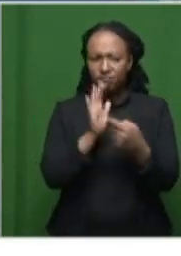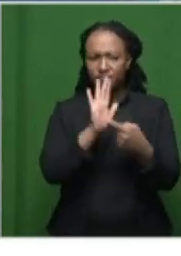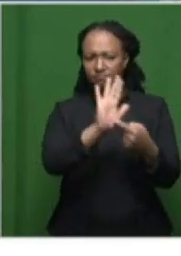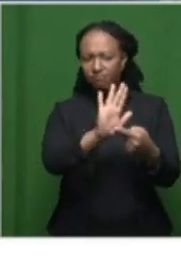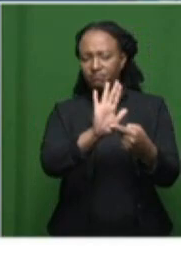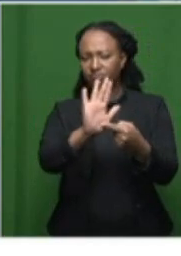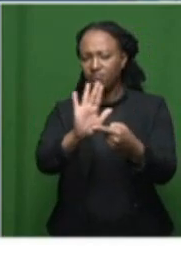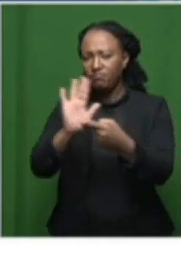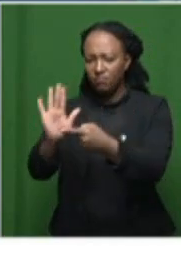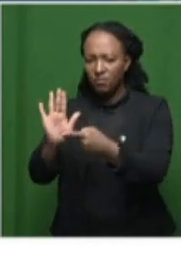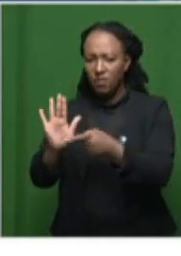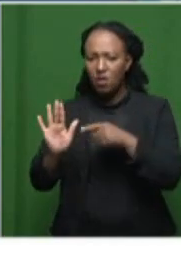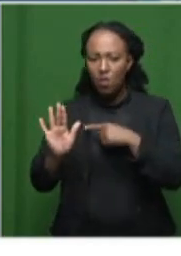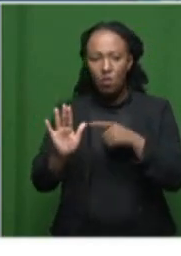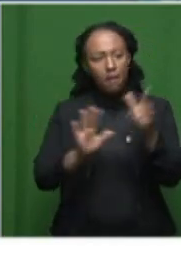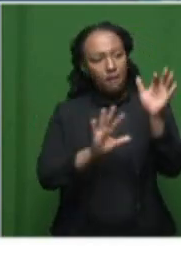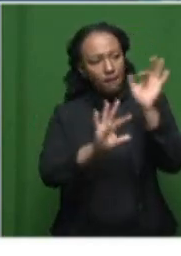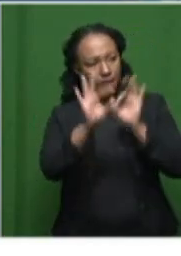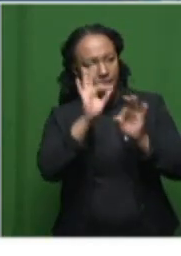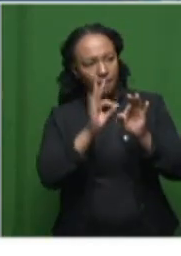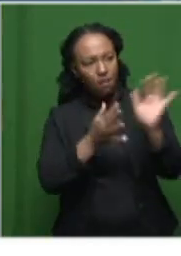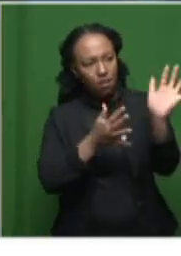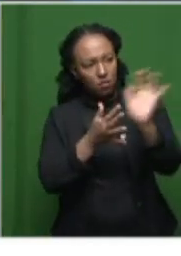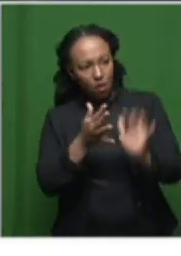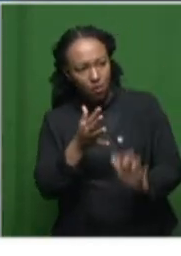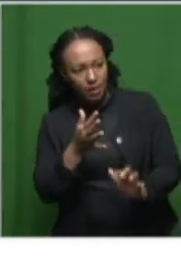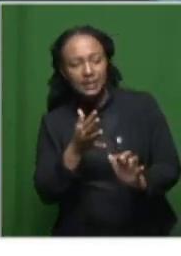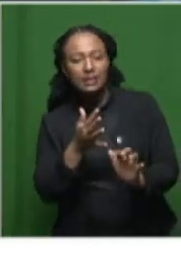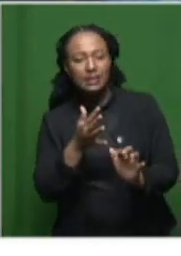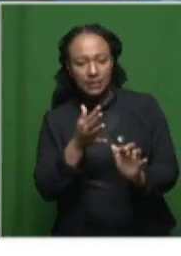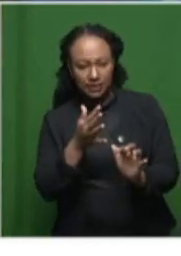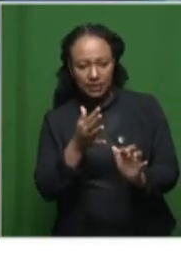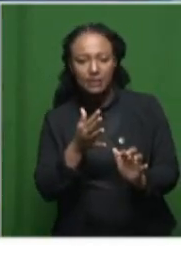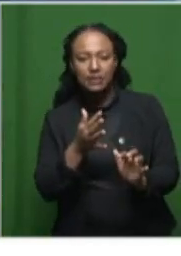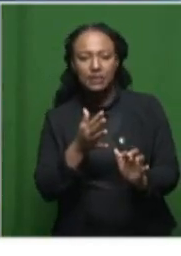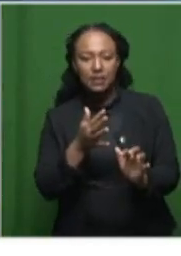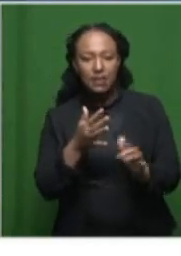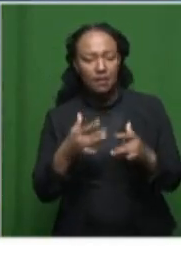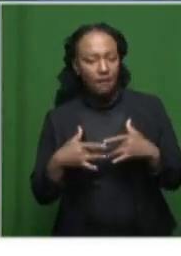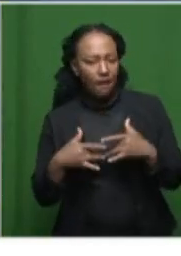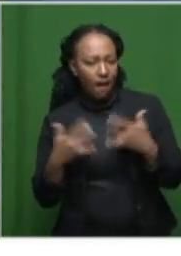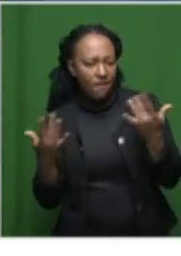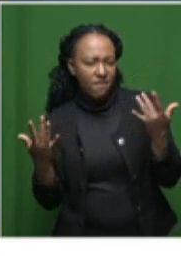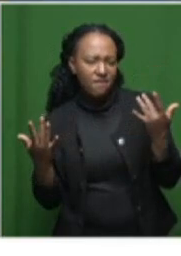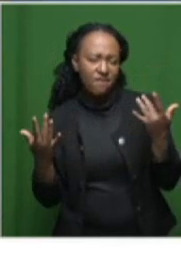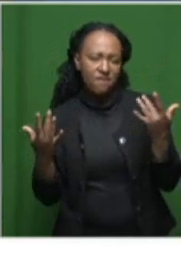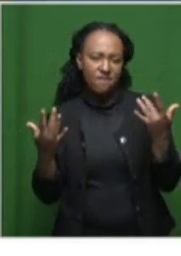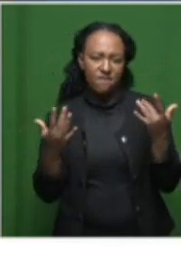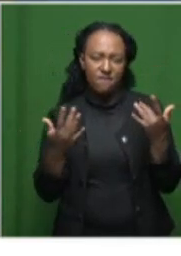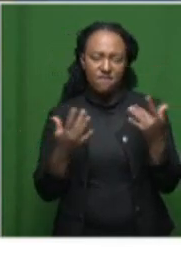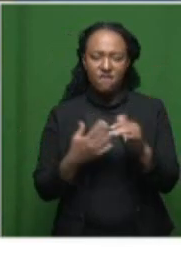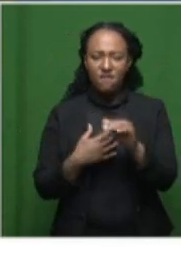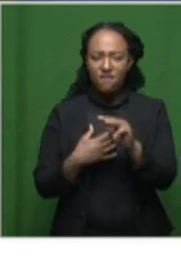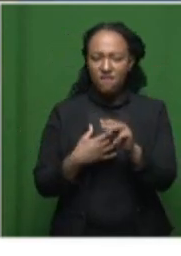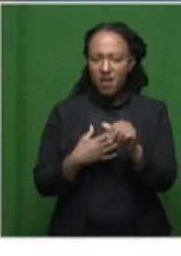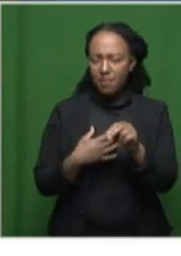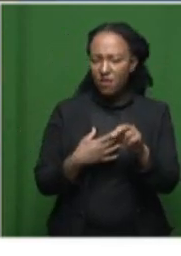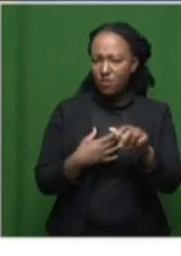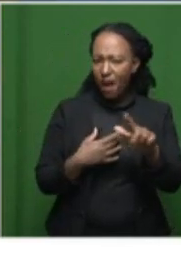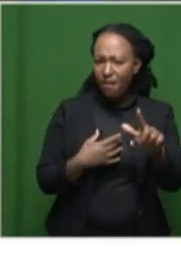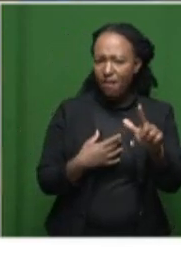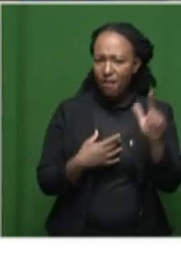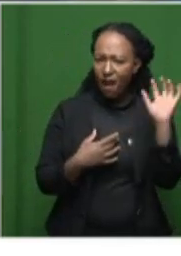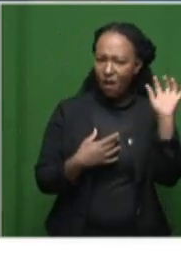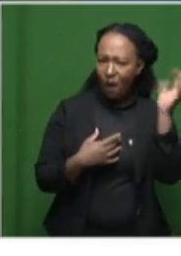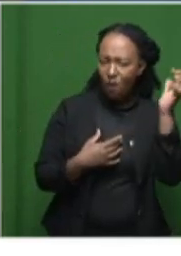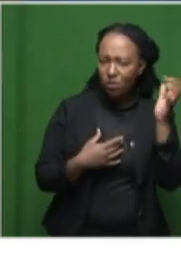there and it tells you the story, the evolution of, life, and it talks about the mineral story. And when